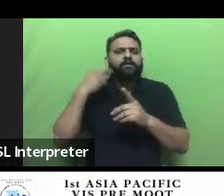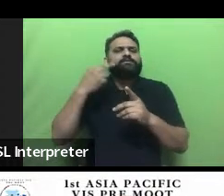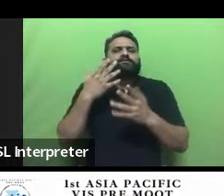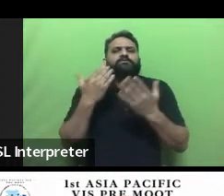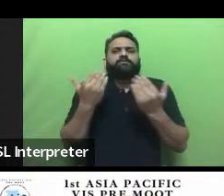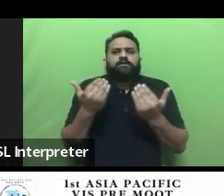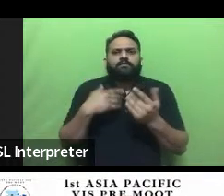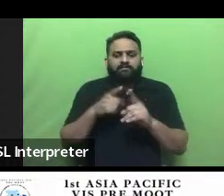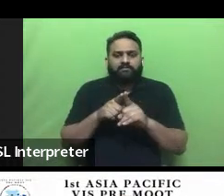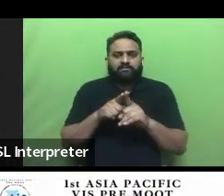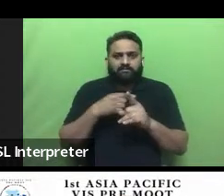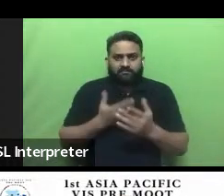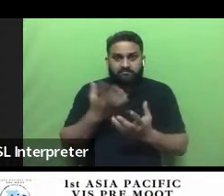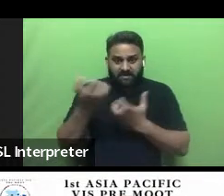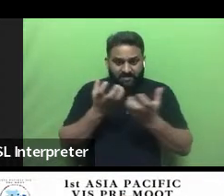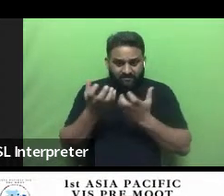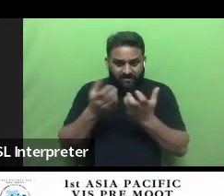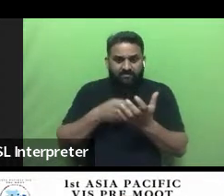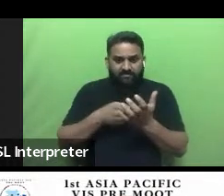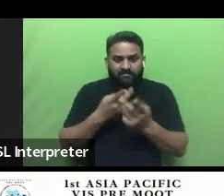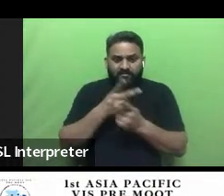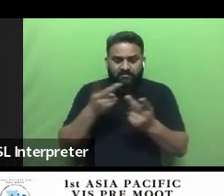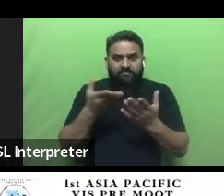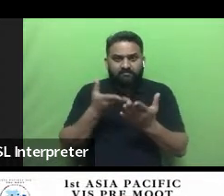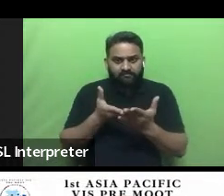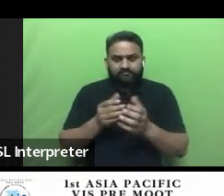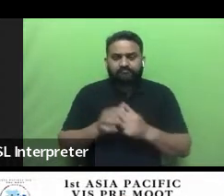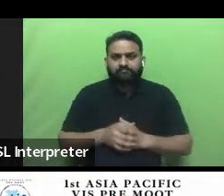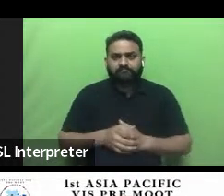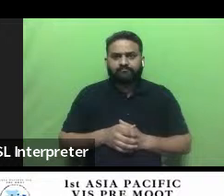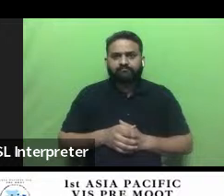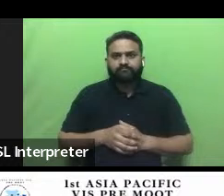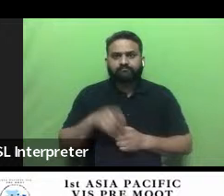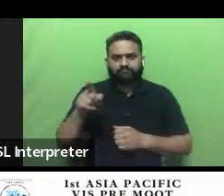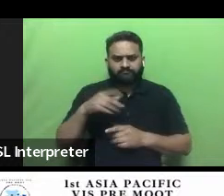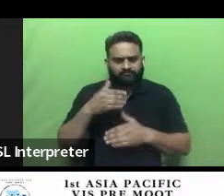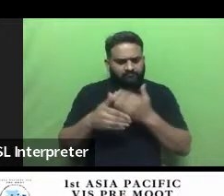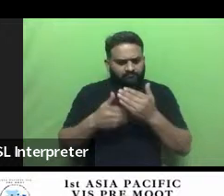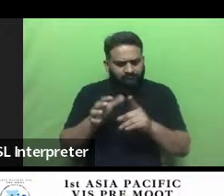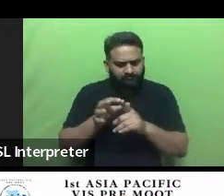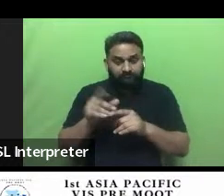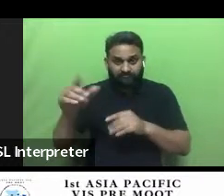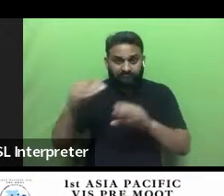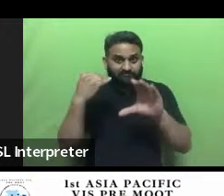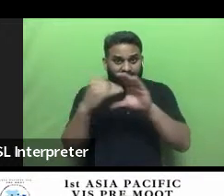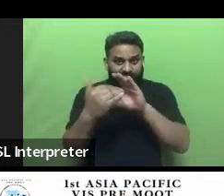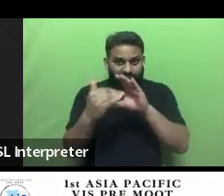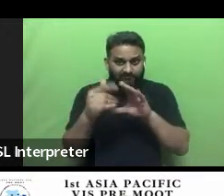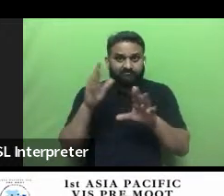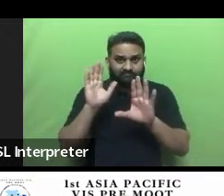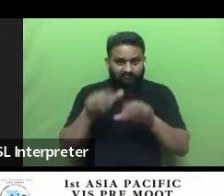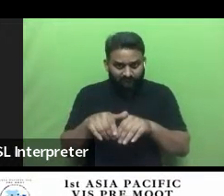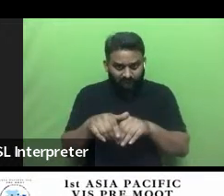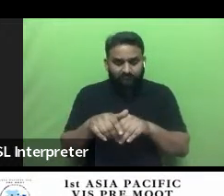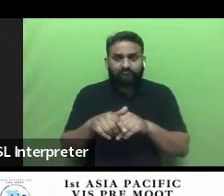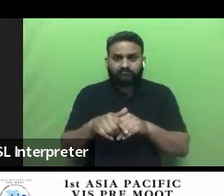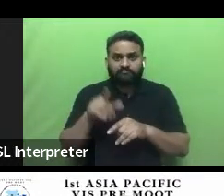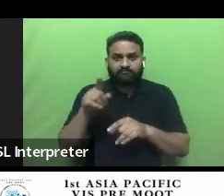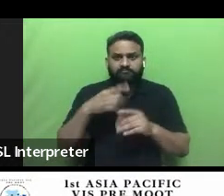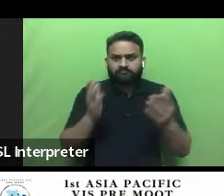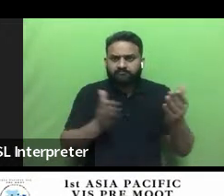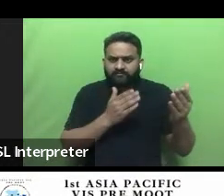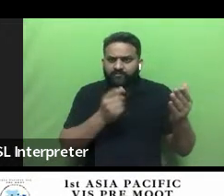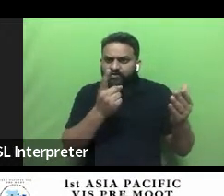as head of purchase at Jar Jar Biofuel. She then goes on in her email of the 1st of April, which is page 12